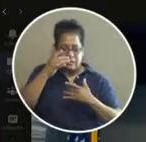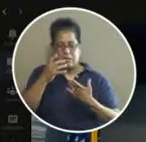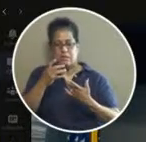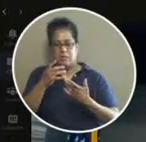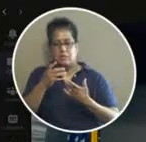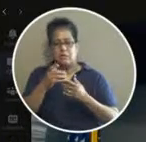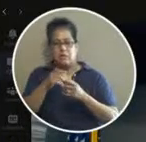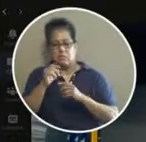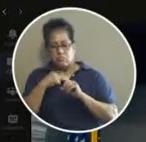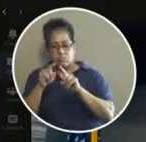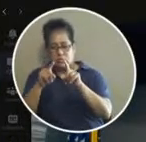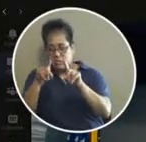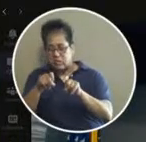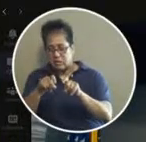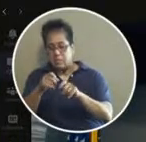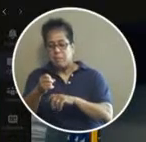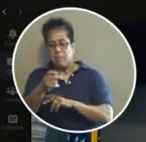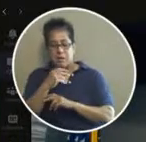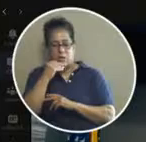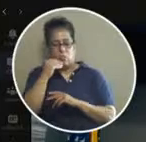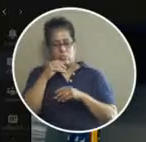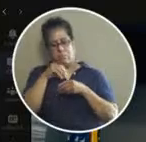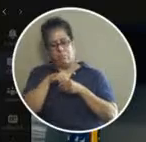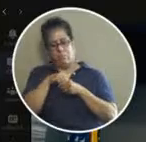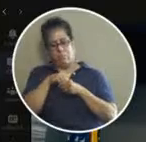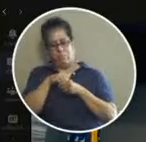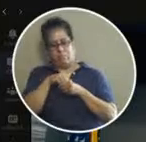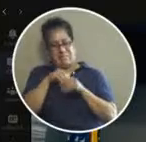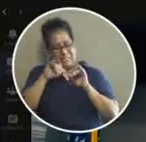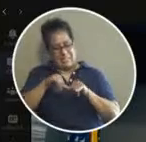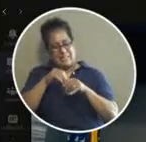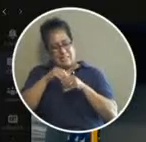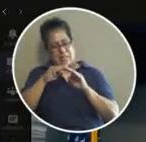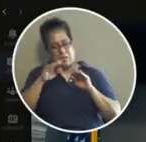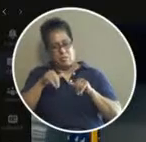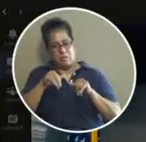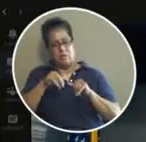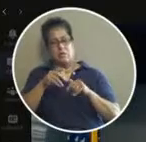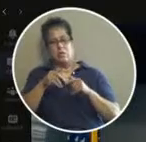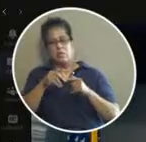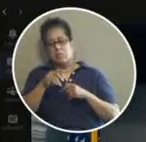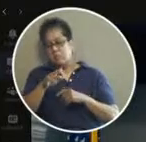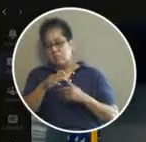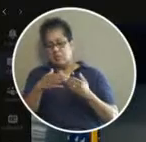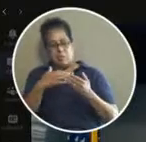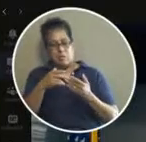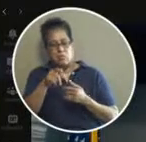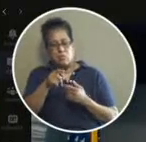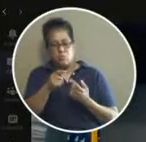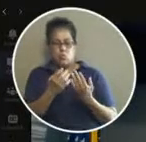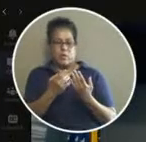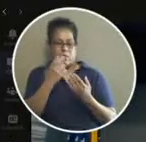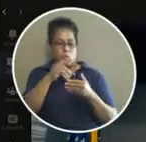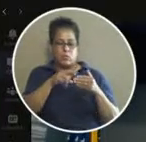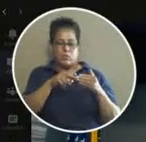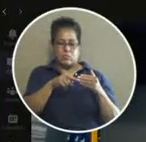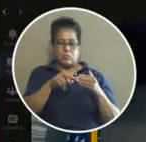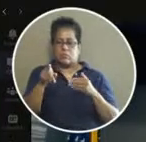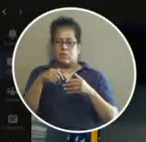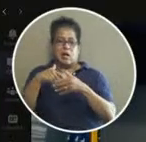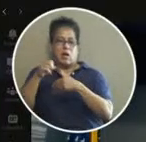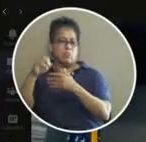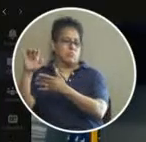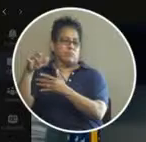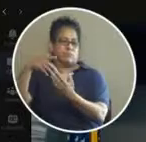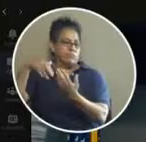please remain at home. Even if you're waiting for the result, doesn't mean that you can go out and do other activities, because you're going to be exposing